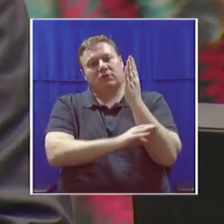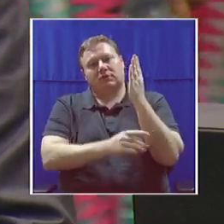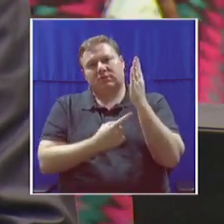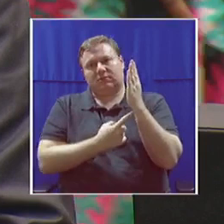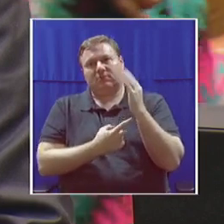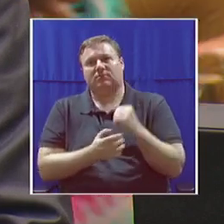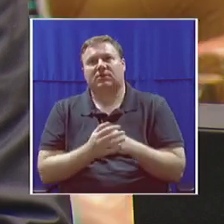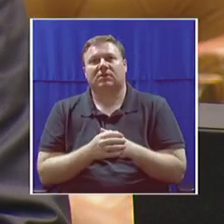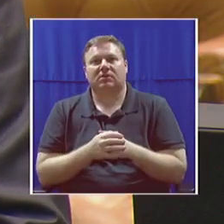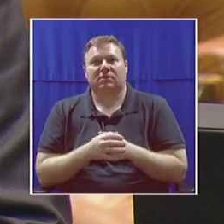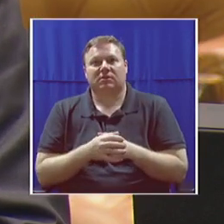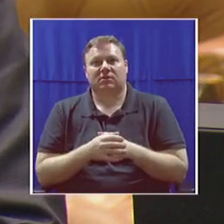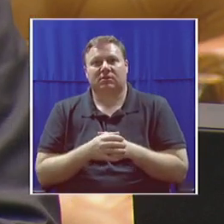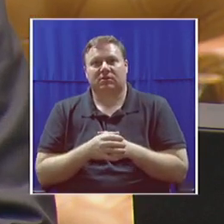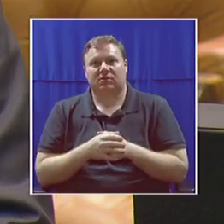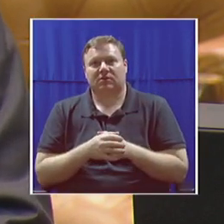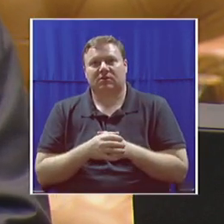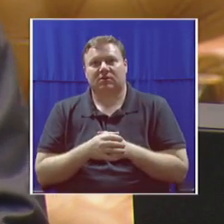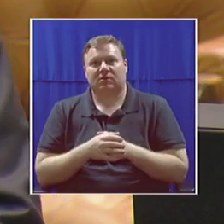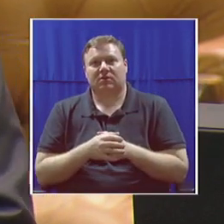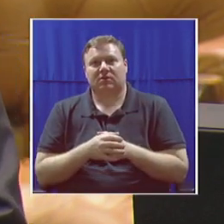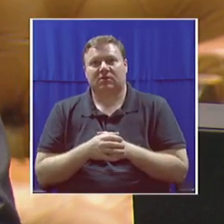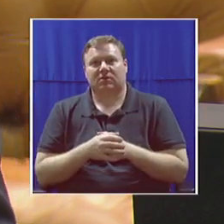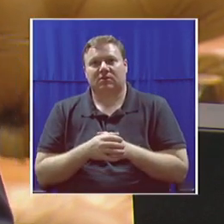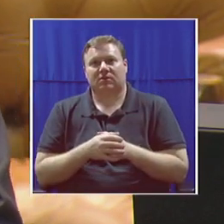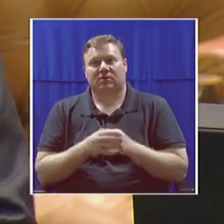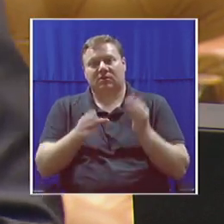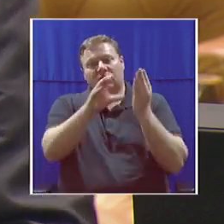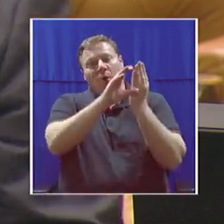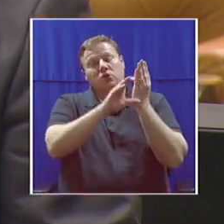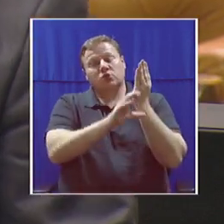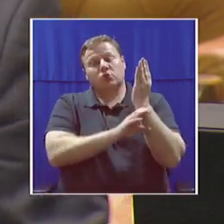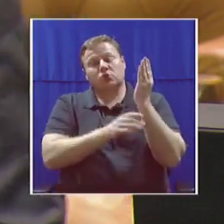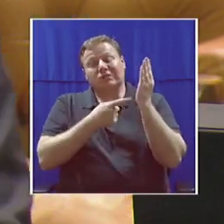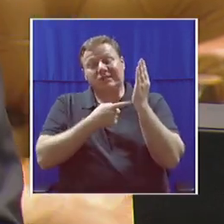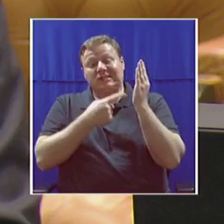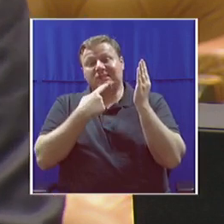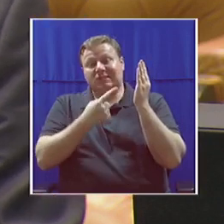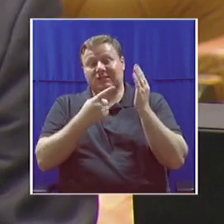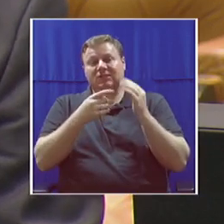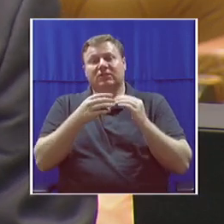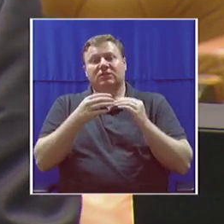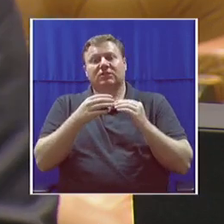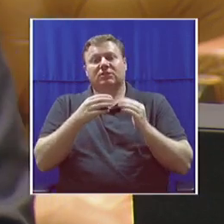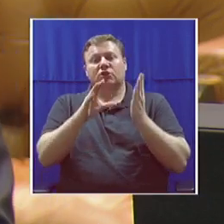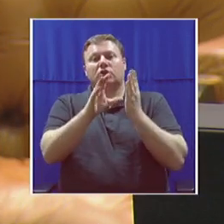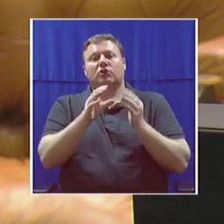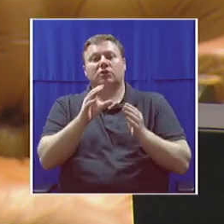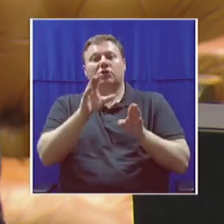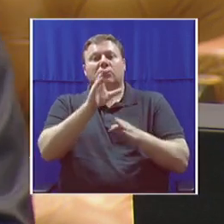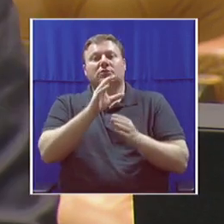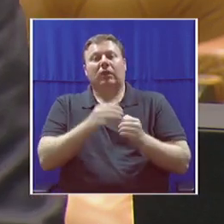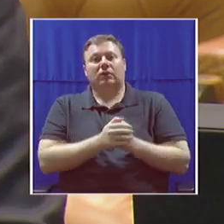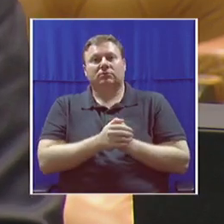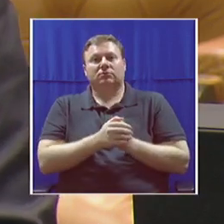Constitution of our country and the Constitution specifically chapter 3 puts